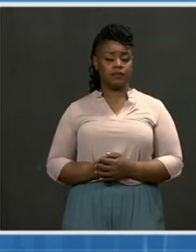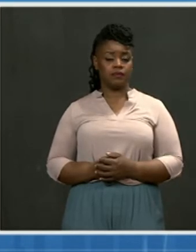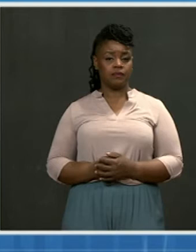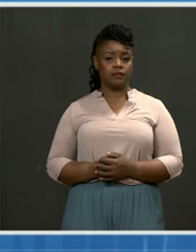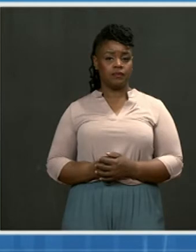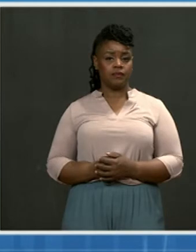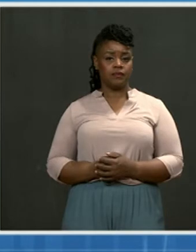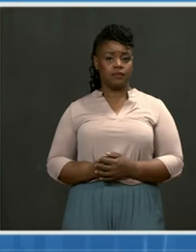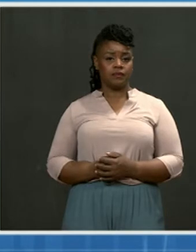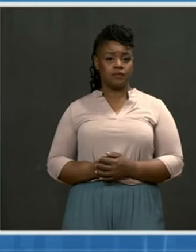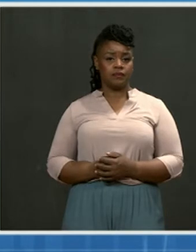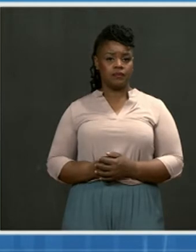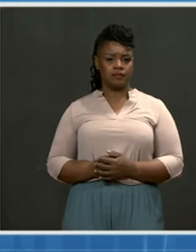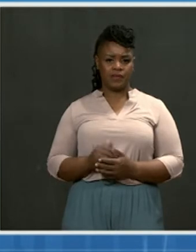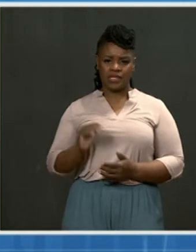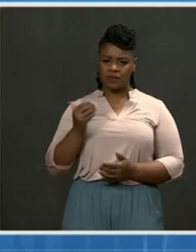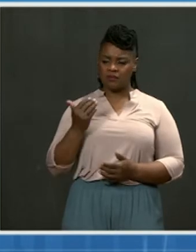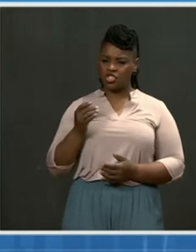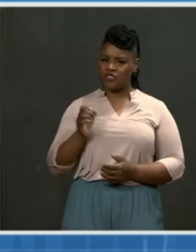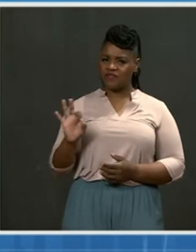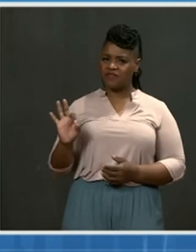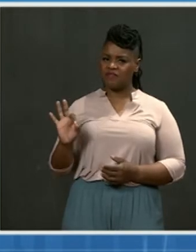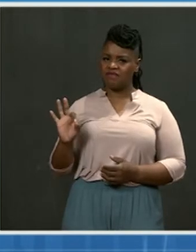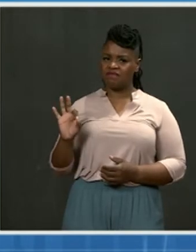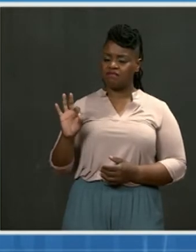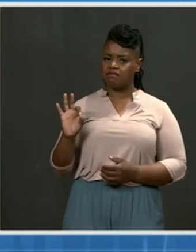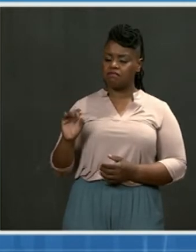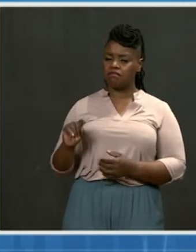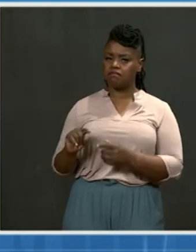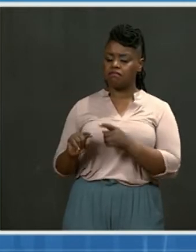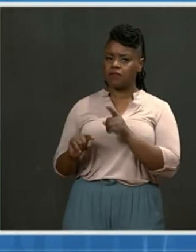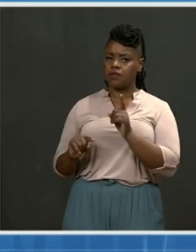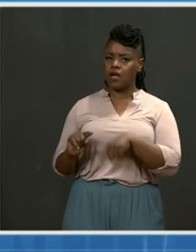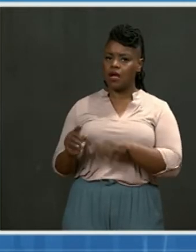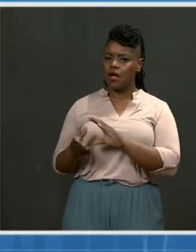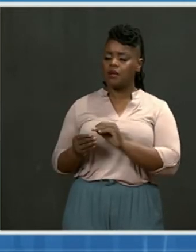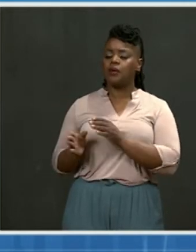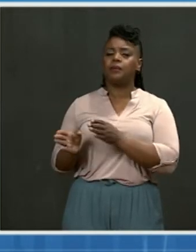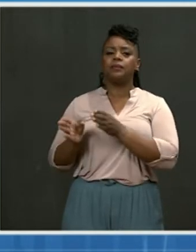All right, Jeff, we'll come back to you. We'll go to